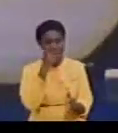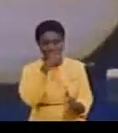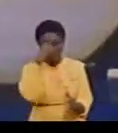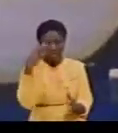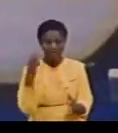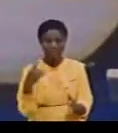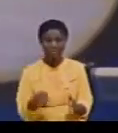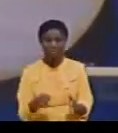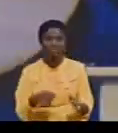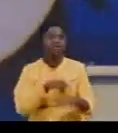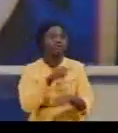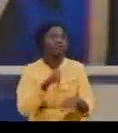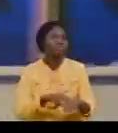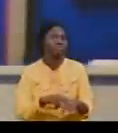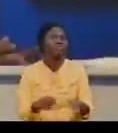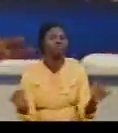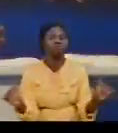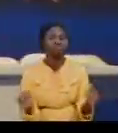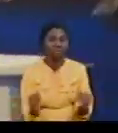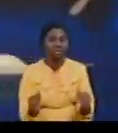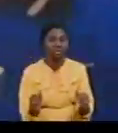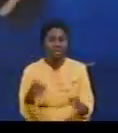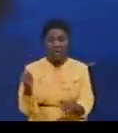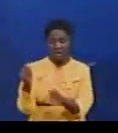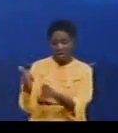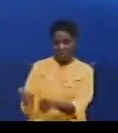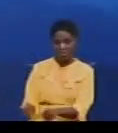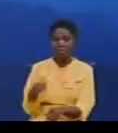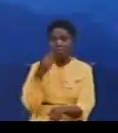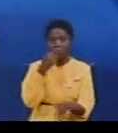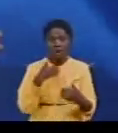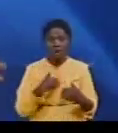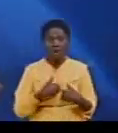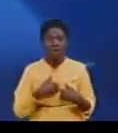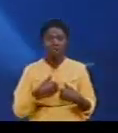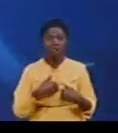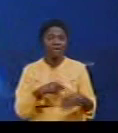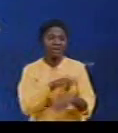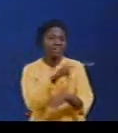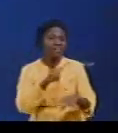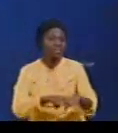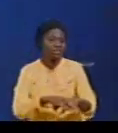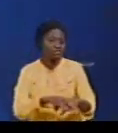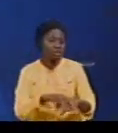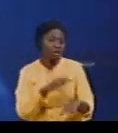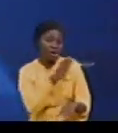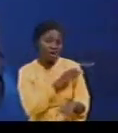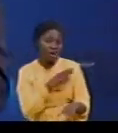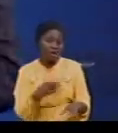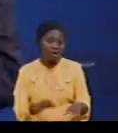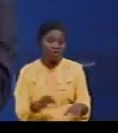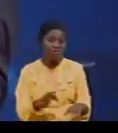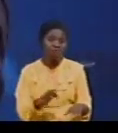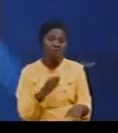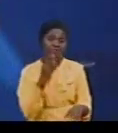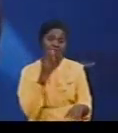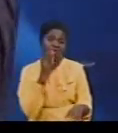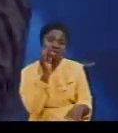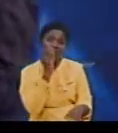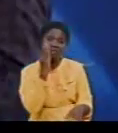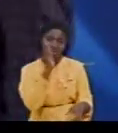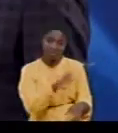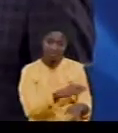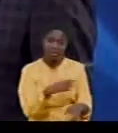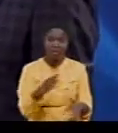The same thing in a person who has the nature of evil, the nature of sinfulness. You